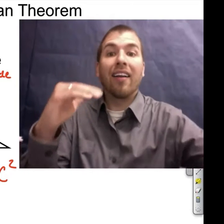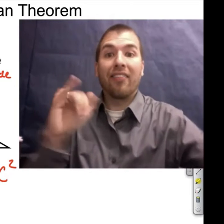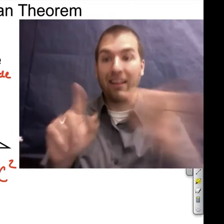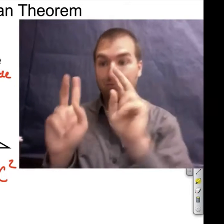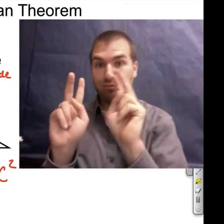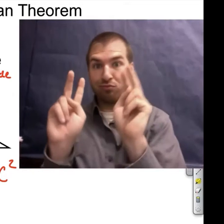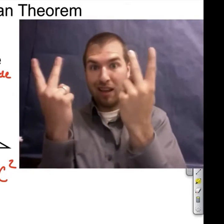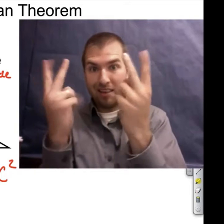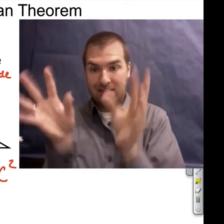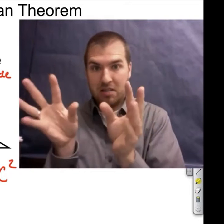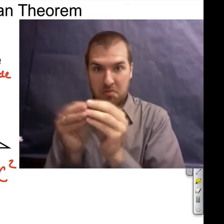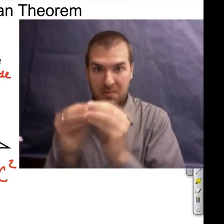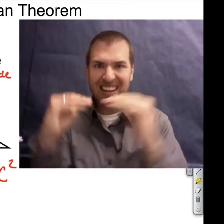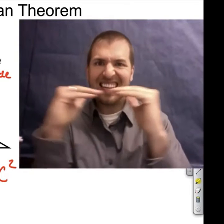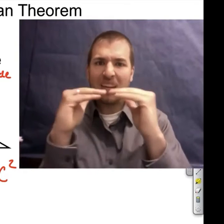And then